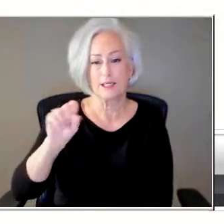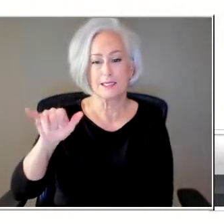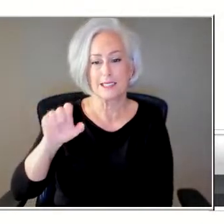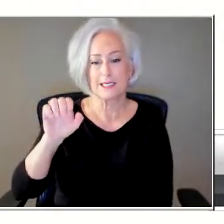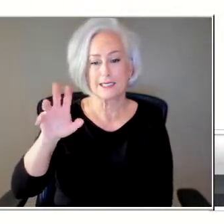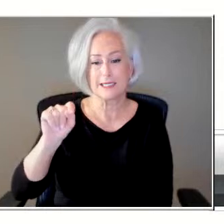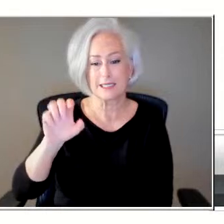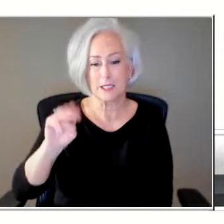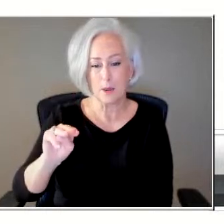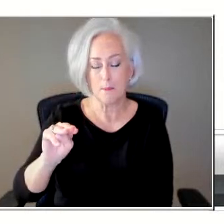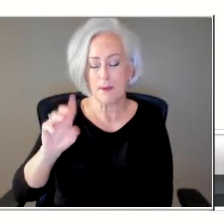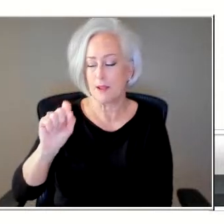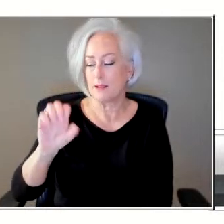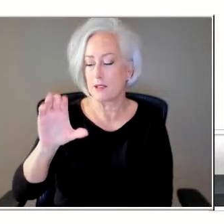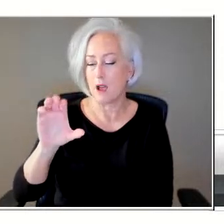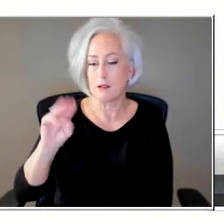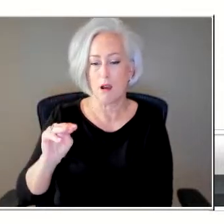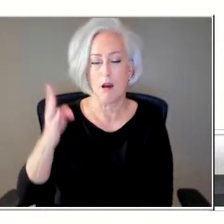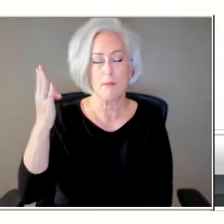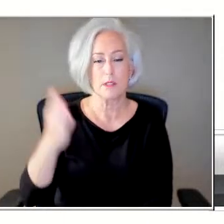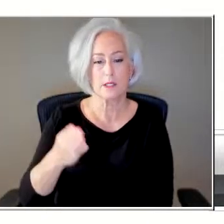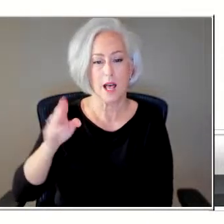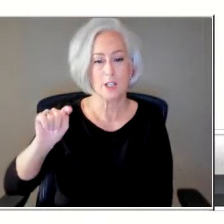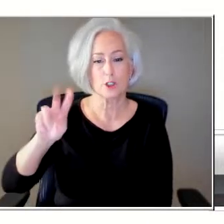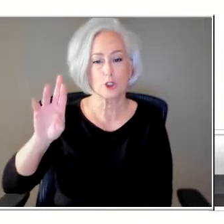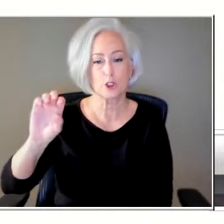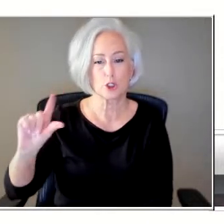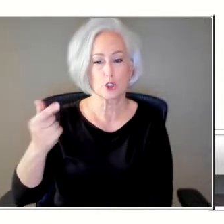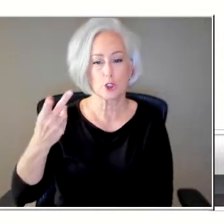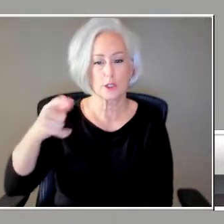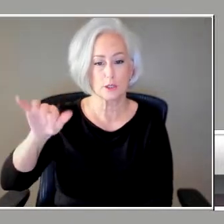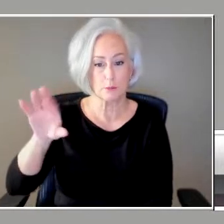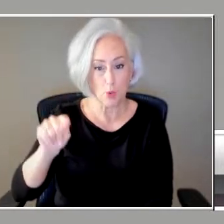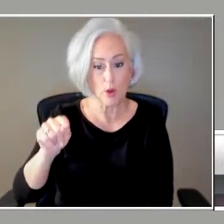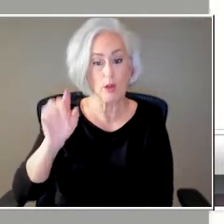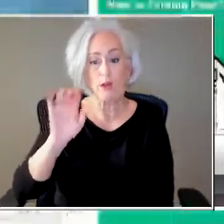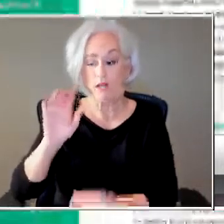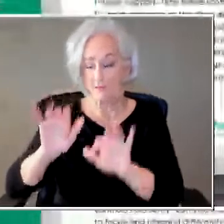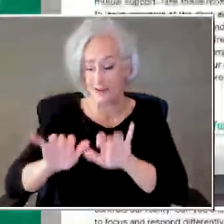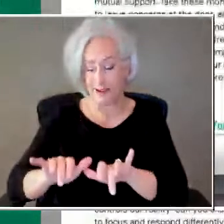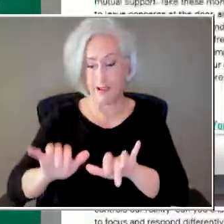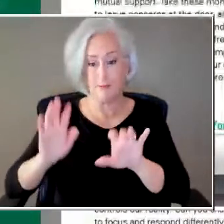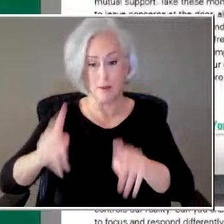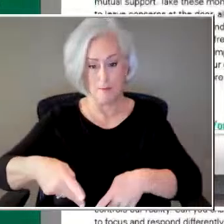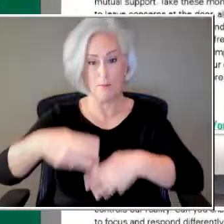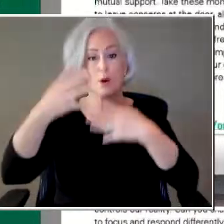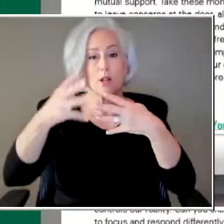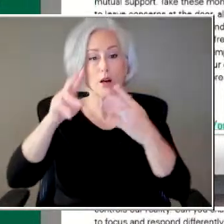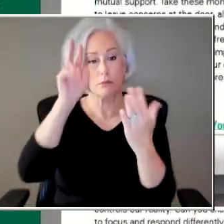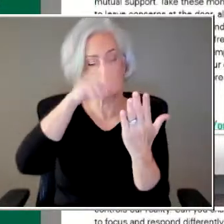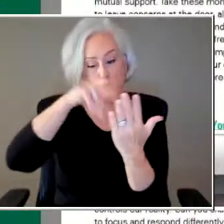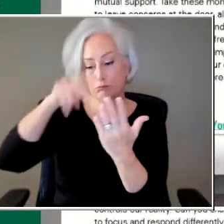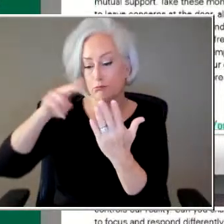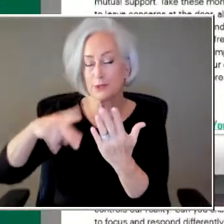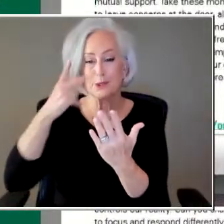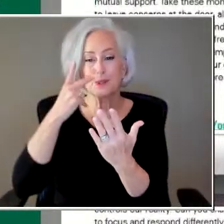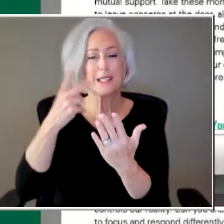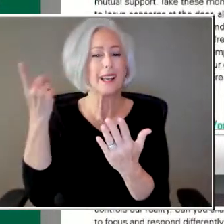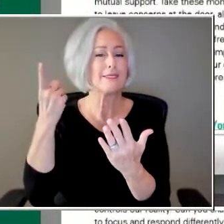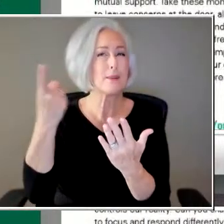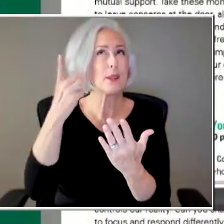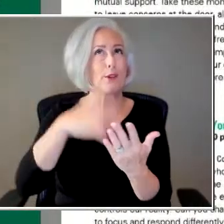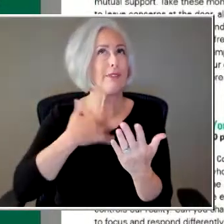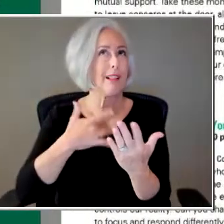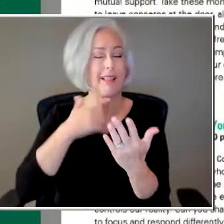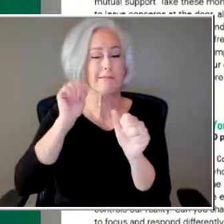kansashealthsystem.com/Turning Point. Go there and check it out. I mean, really just peruse and see if there's something on there that you can find and that really speaks to you. Amy, fast forward